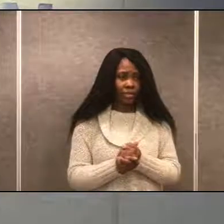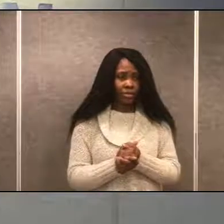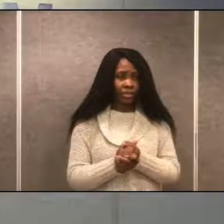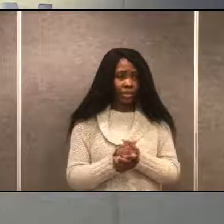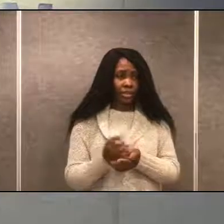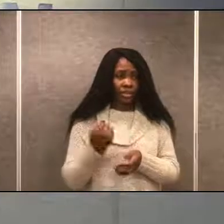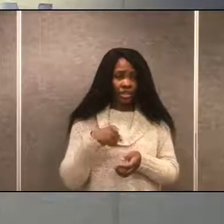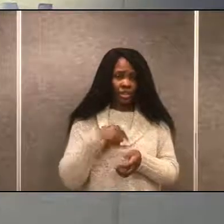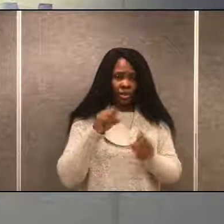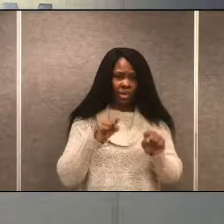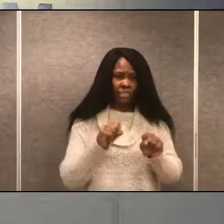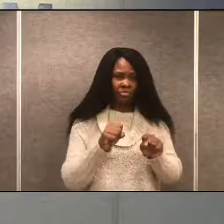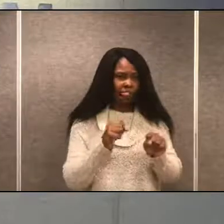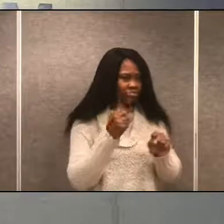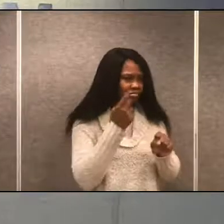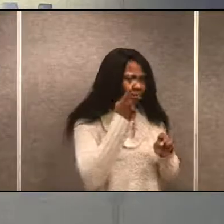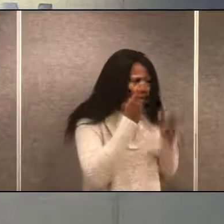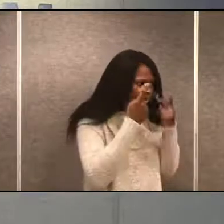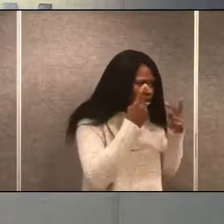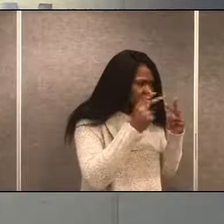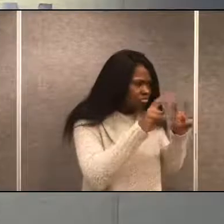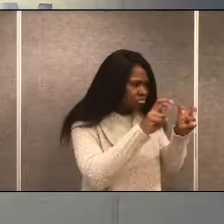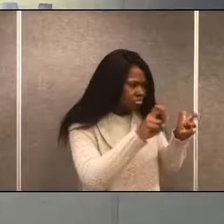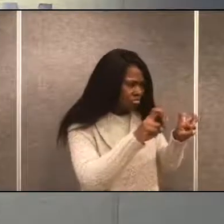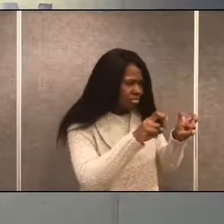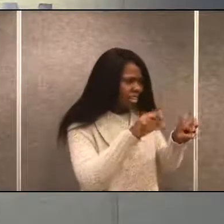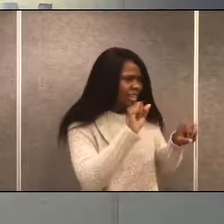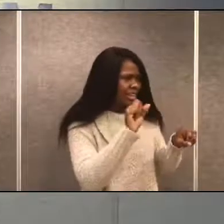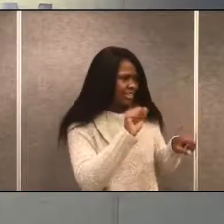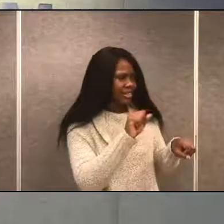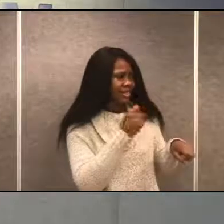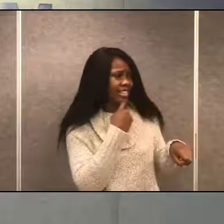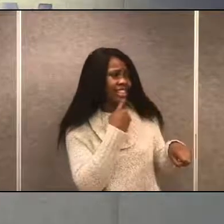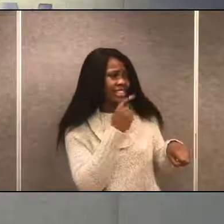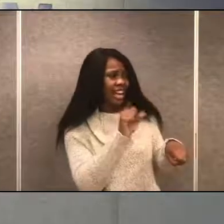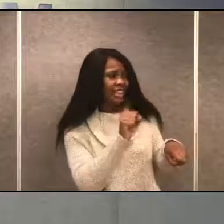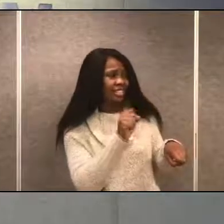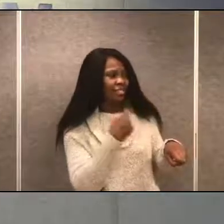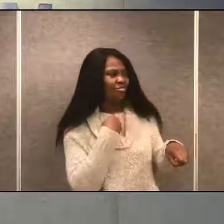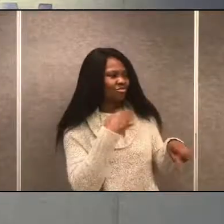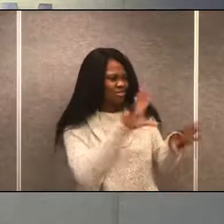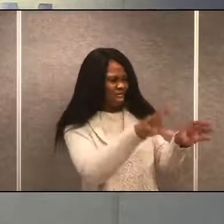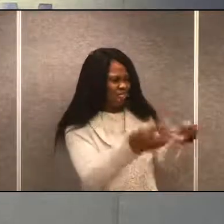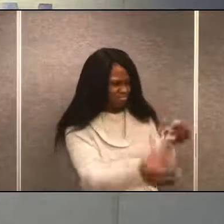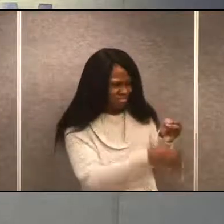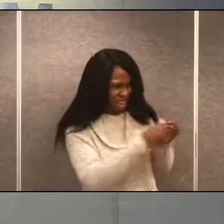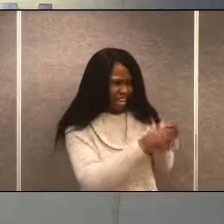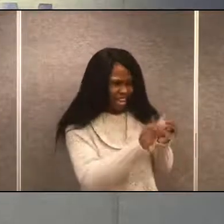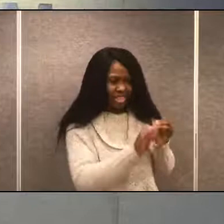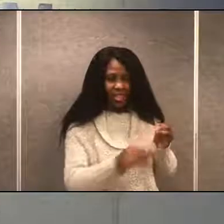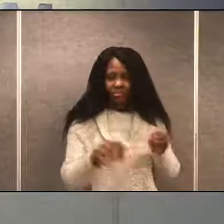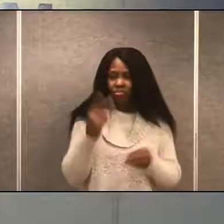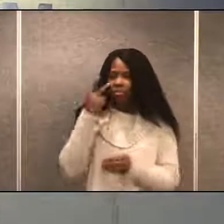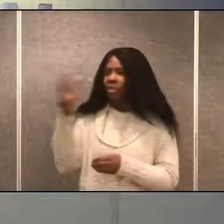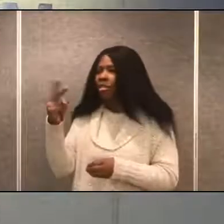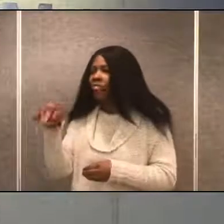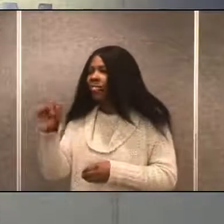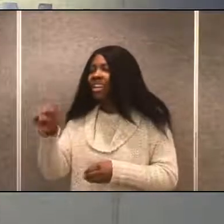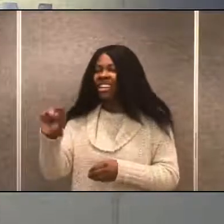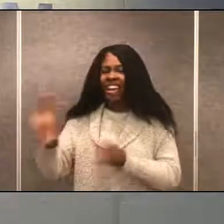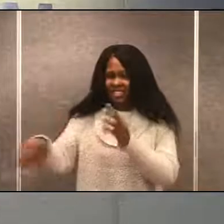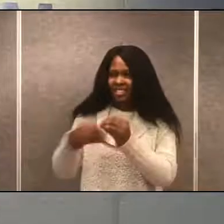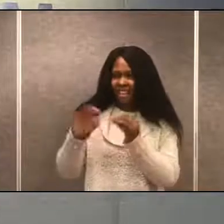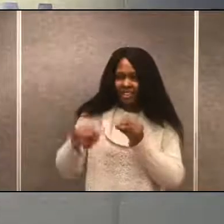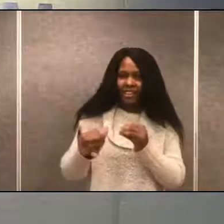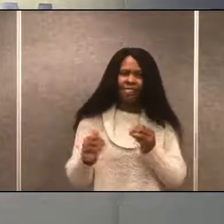okay, That's let's right. pull that out, and we got a playbook. We didn't Right. have a playbook, so we're making this up as we go, and then we're trying to put it together the best way we can.